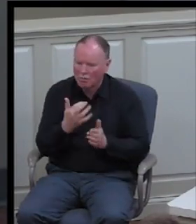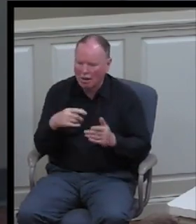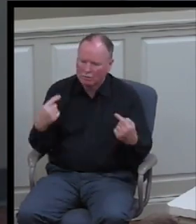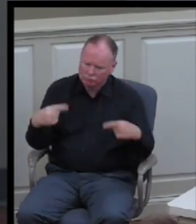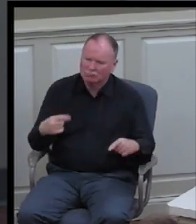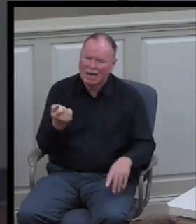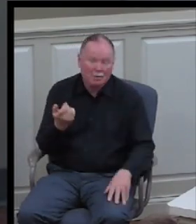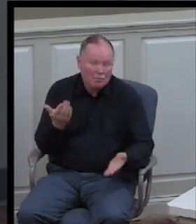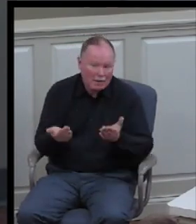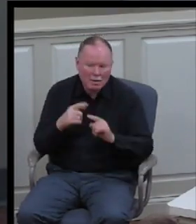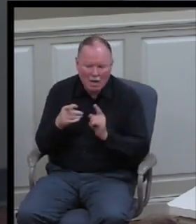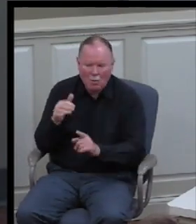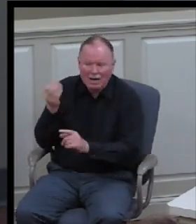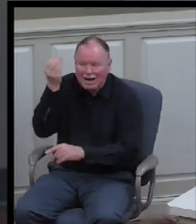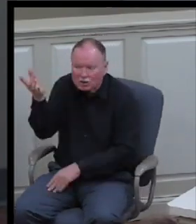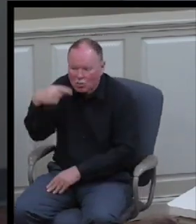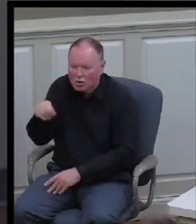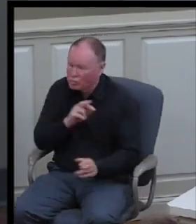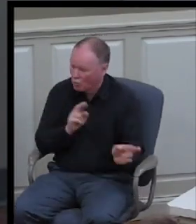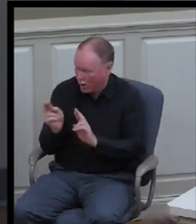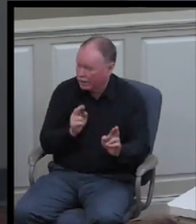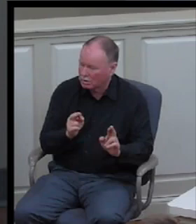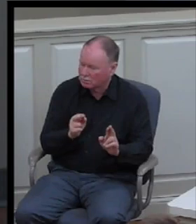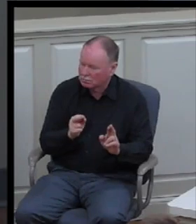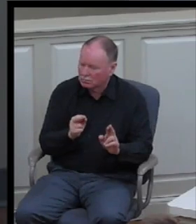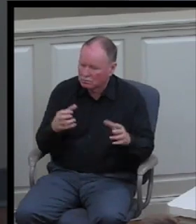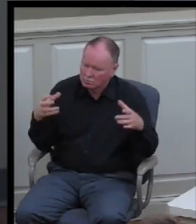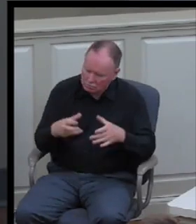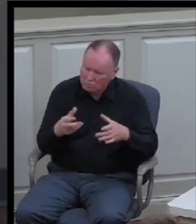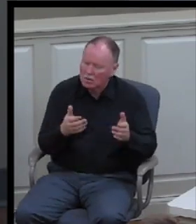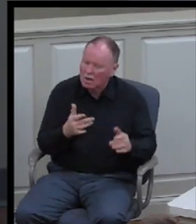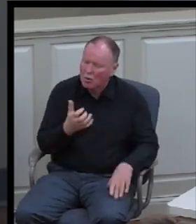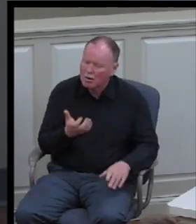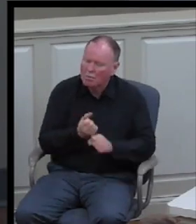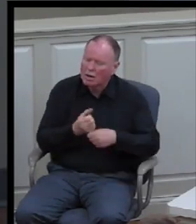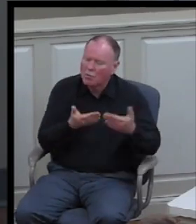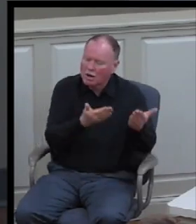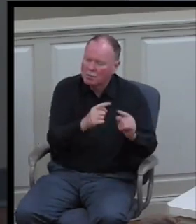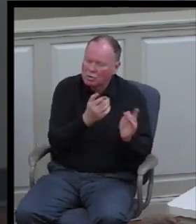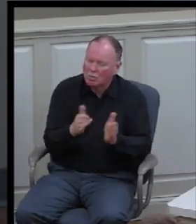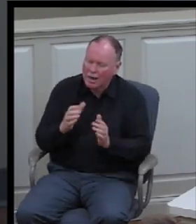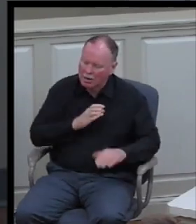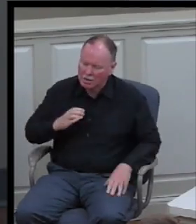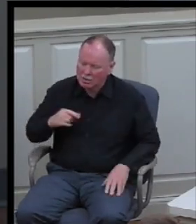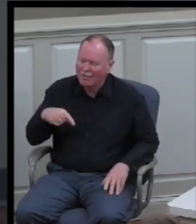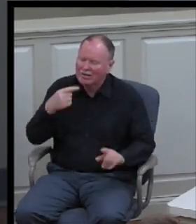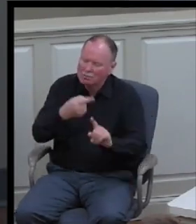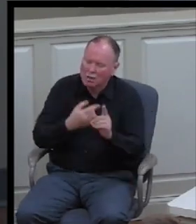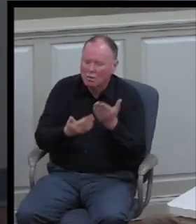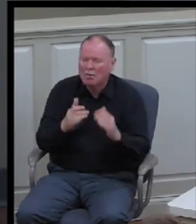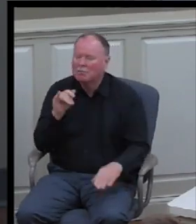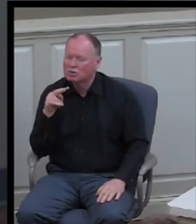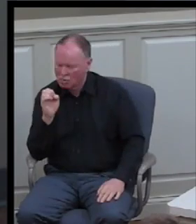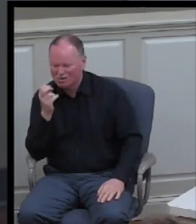controversial. Just want to give you a heads up that we're ready to go with this. We're ready to bring it to the Planning Commission this month, but we're going to shoot for June.